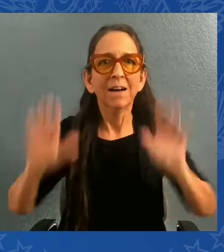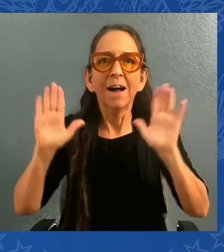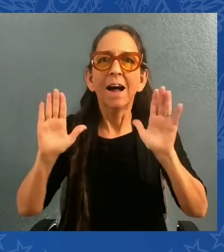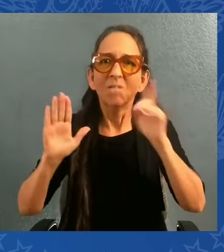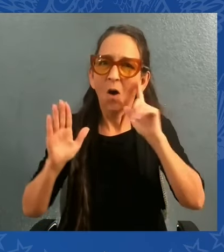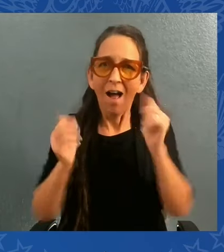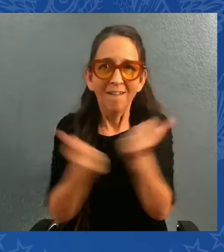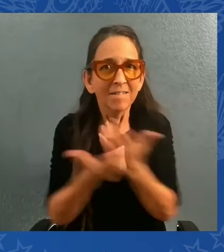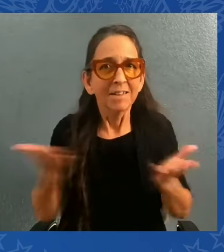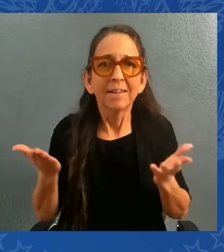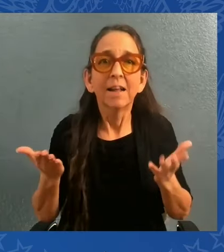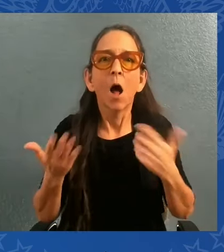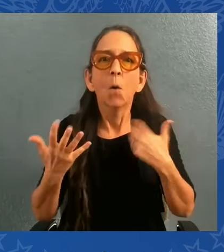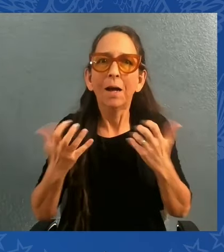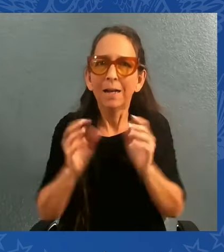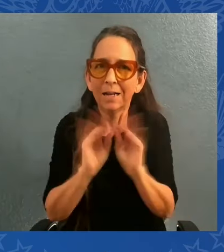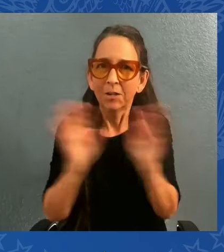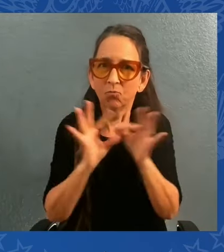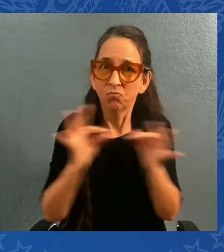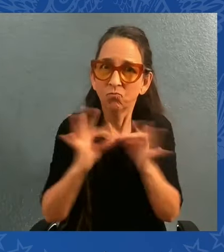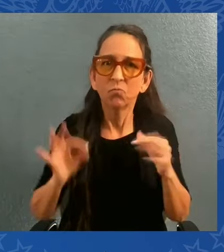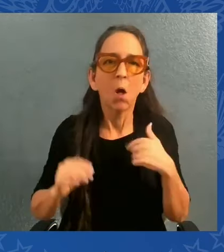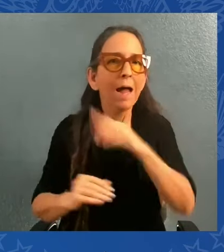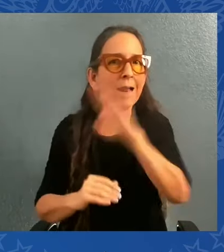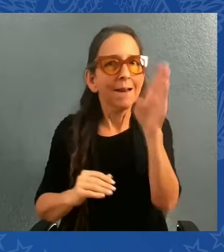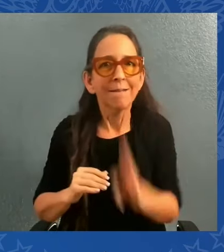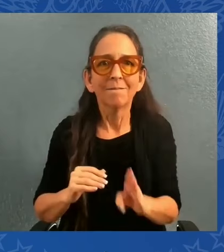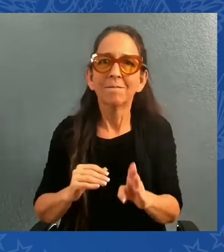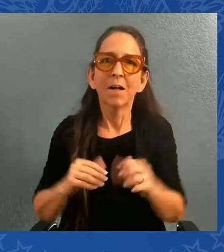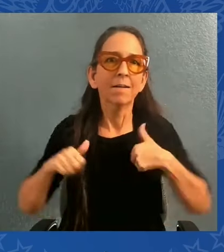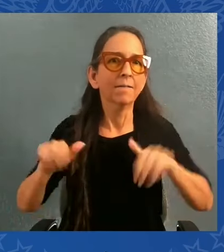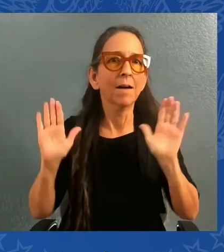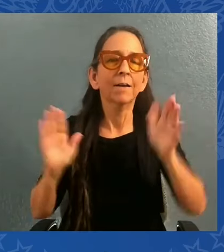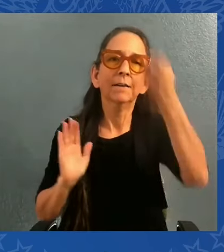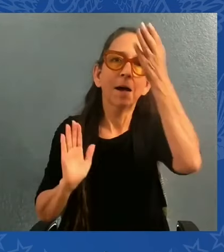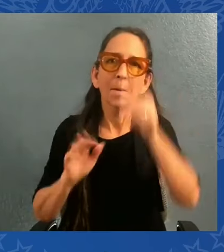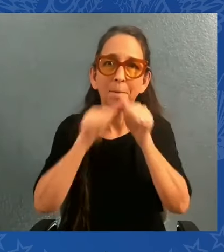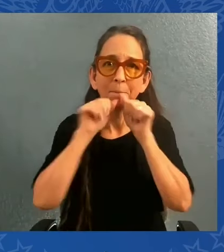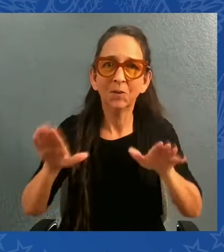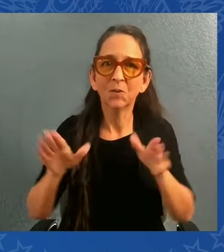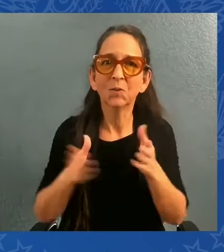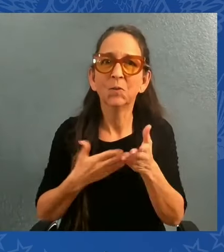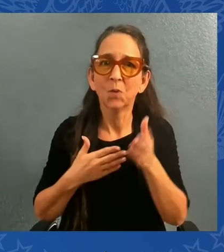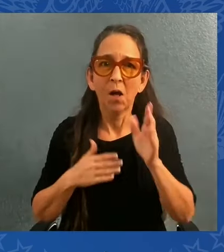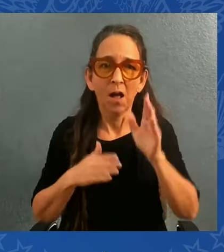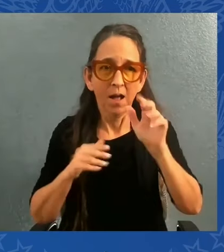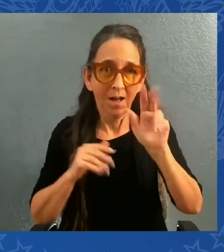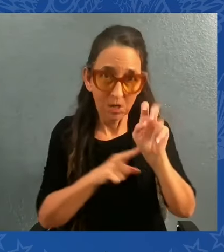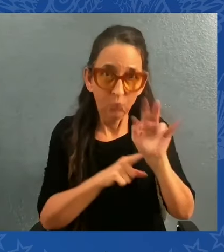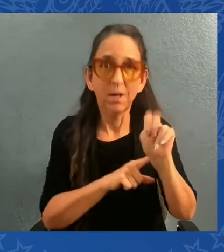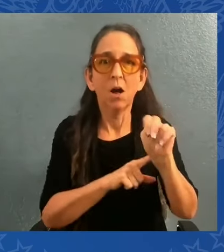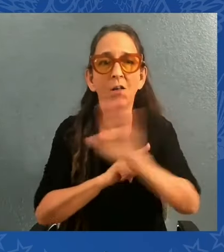up. God bless our veterans and their families, and may God protect our troops